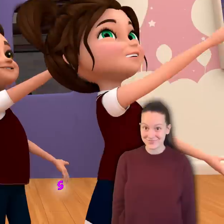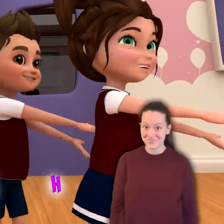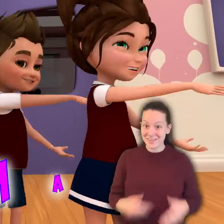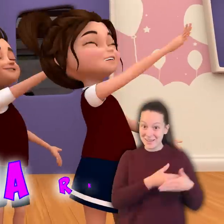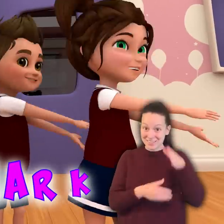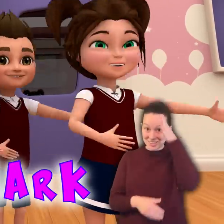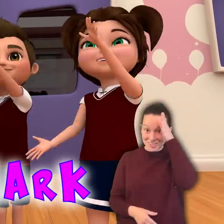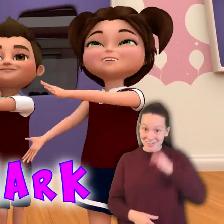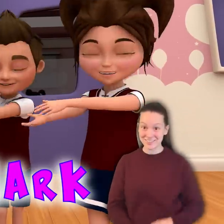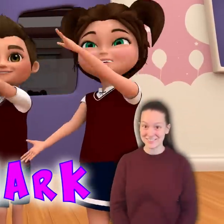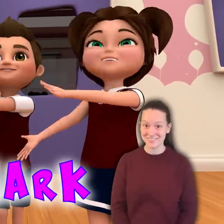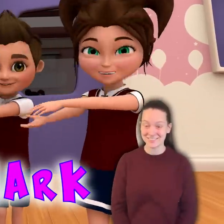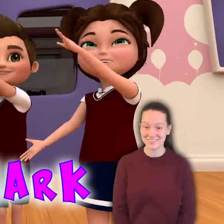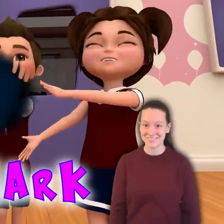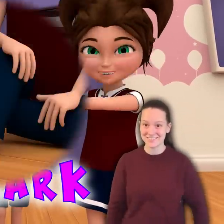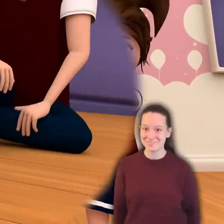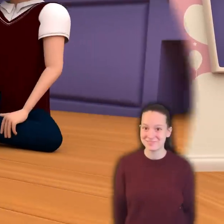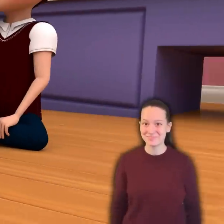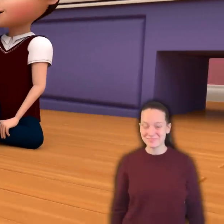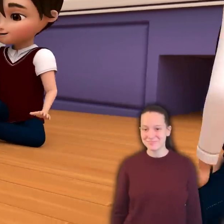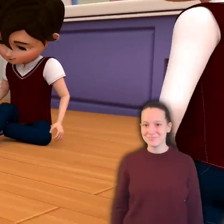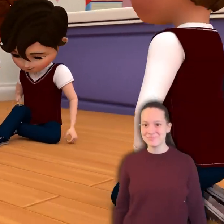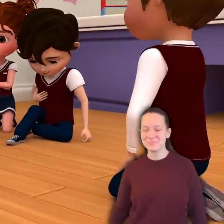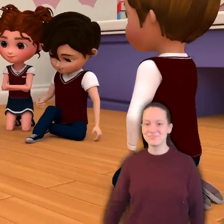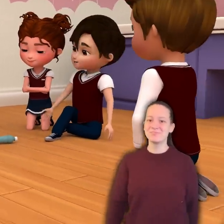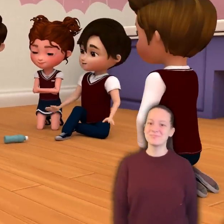baby shark laughs